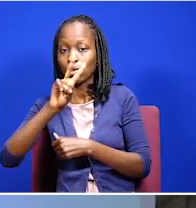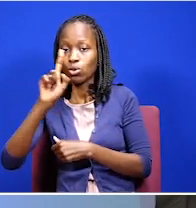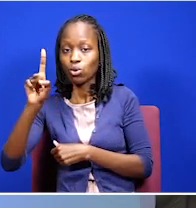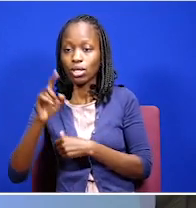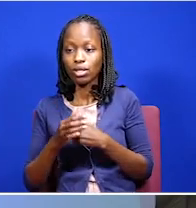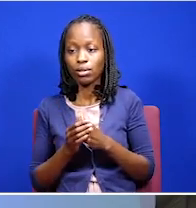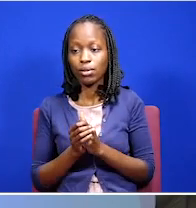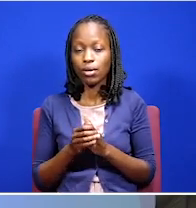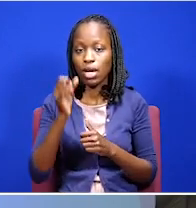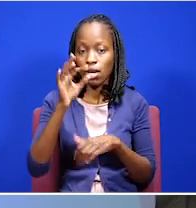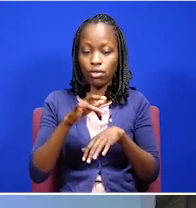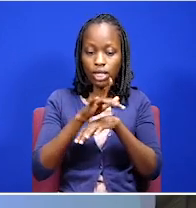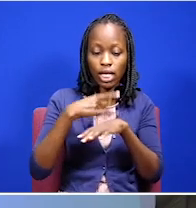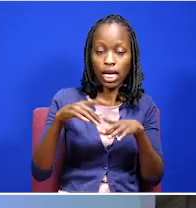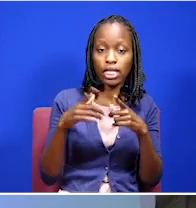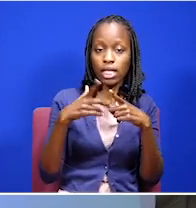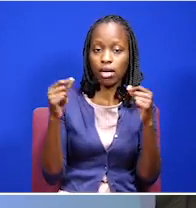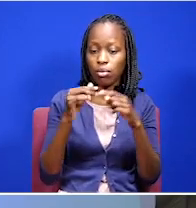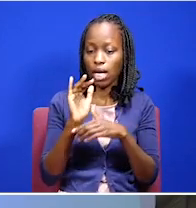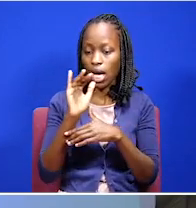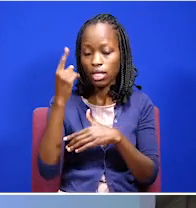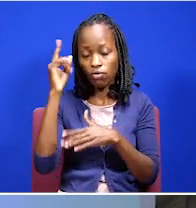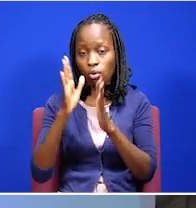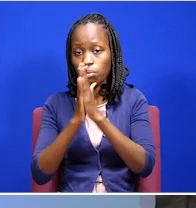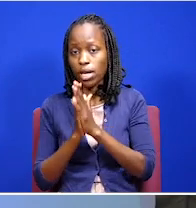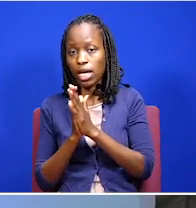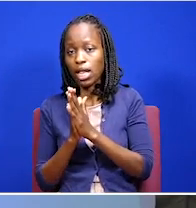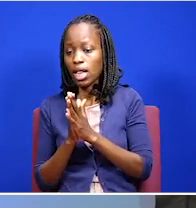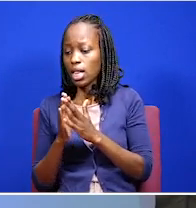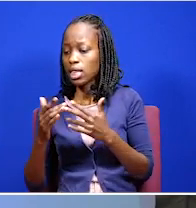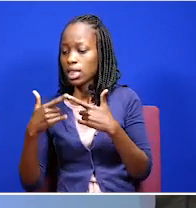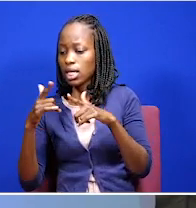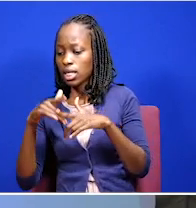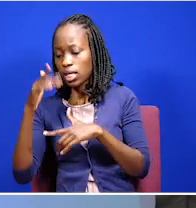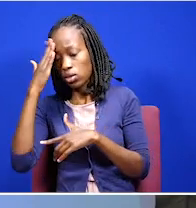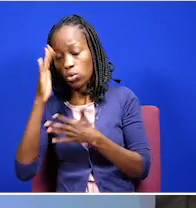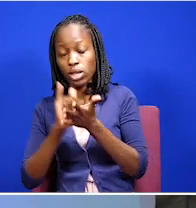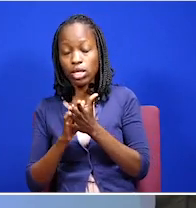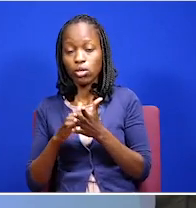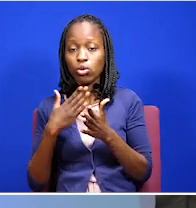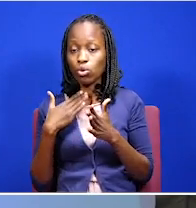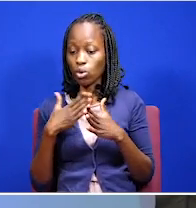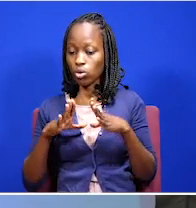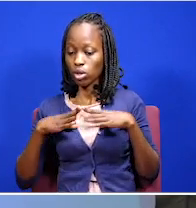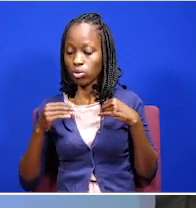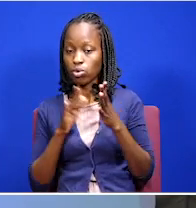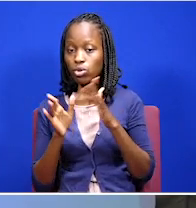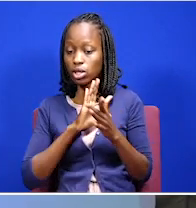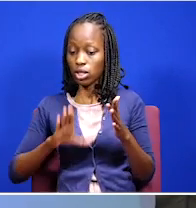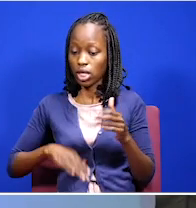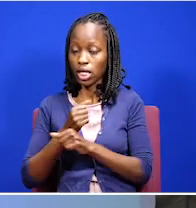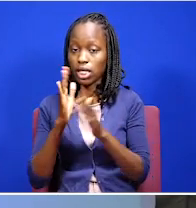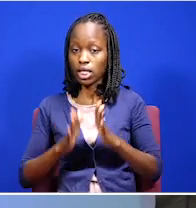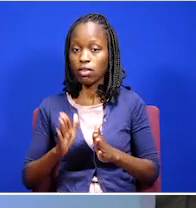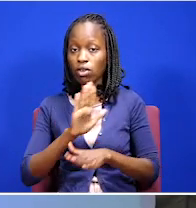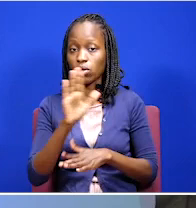0728-221-221. If you send us a message and ask for prayer, if you ask, let us know that you've made a decision to accept Jesus Christ as your Savior, we